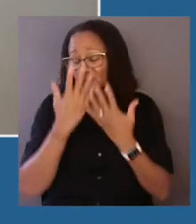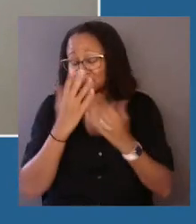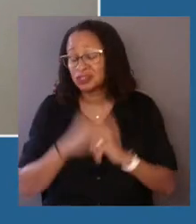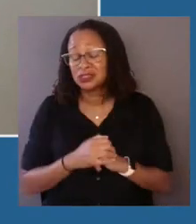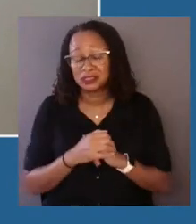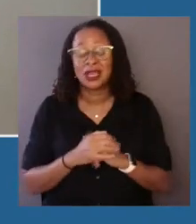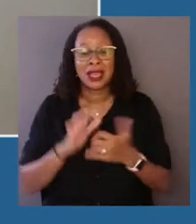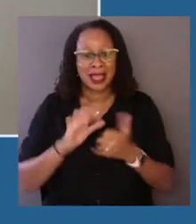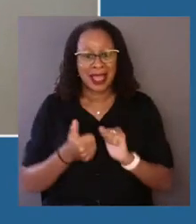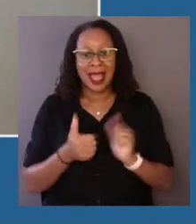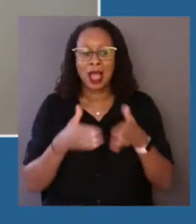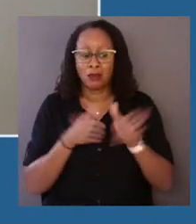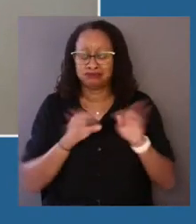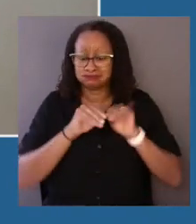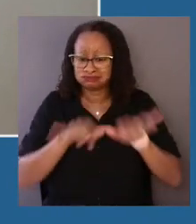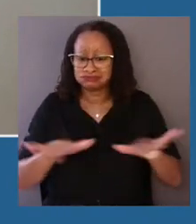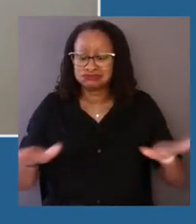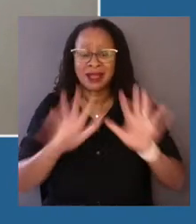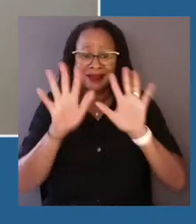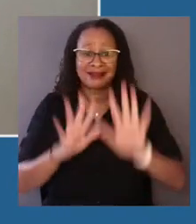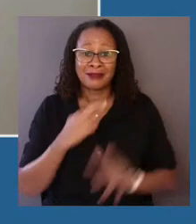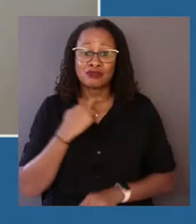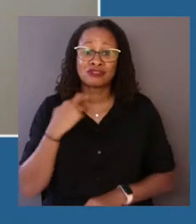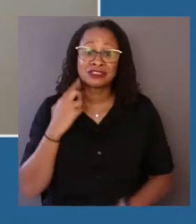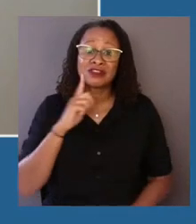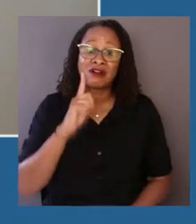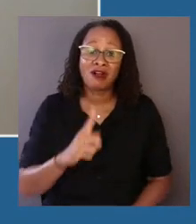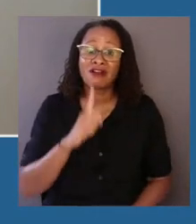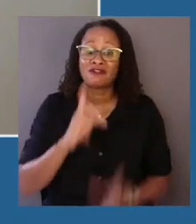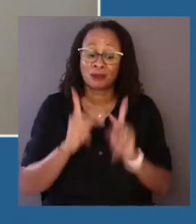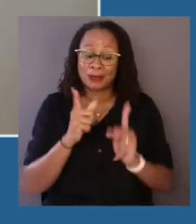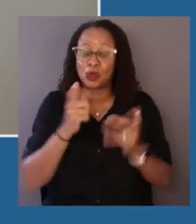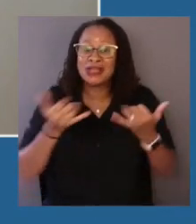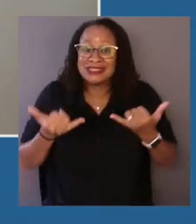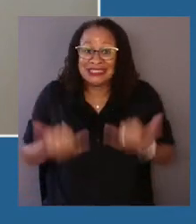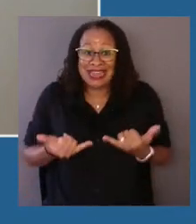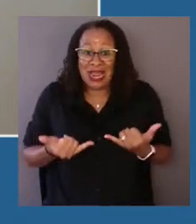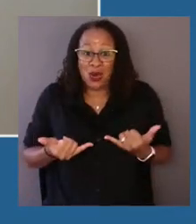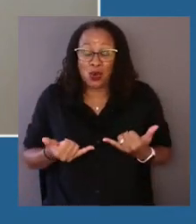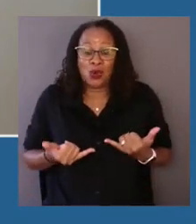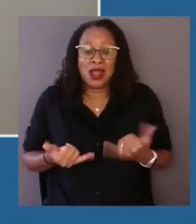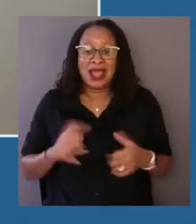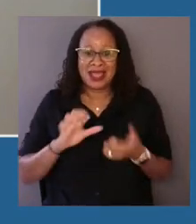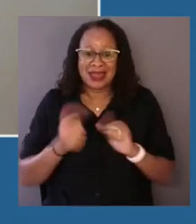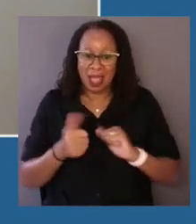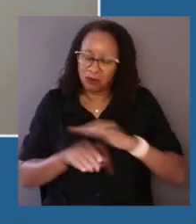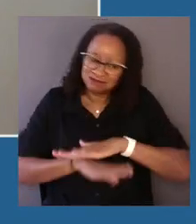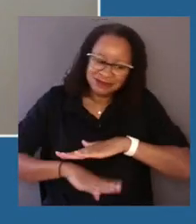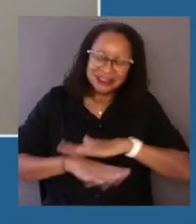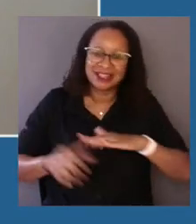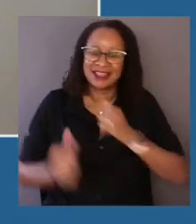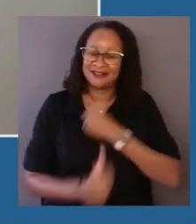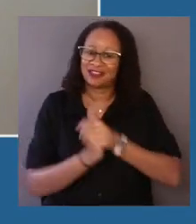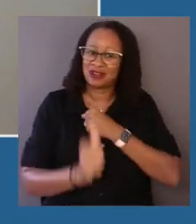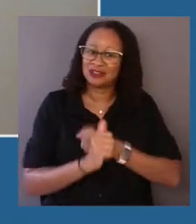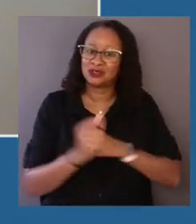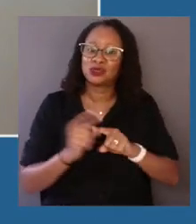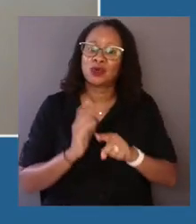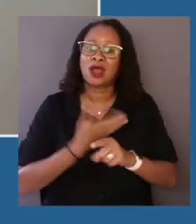how widespread climate risks are to us here and now, and how fundamentally they threaten our way of